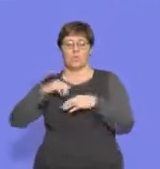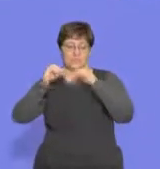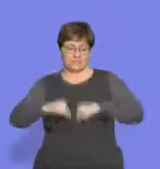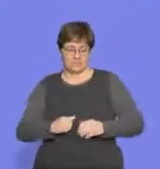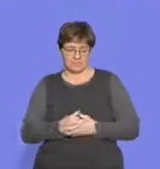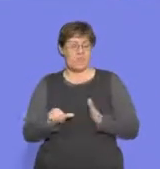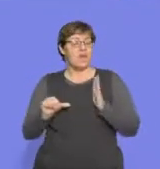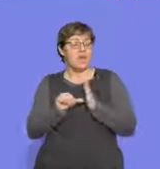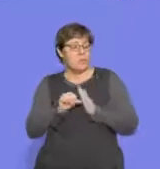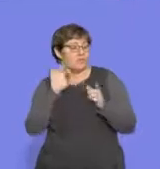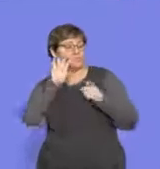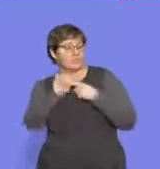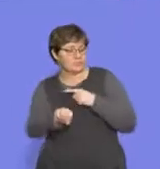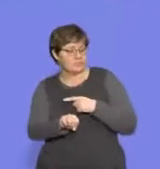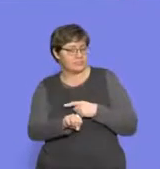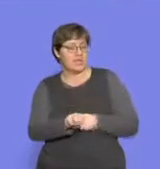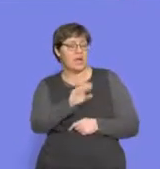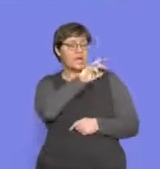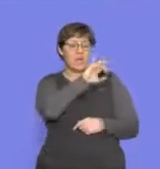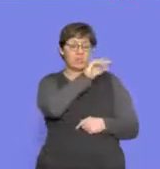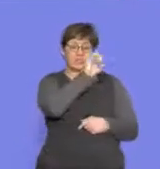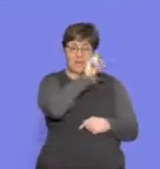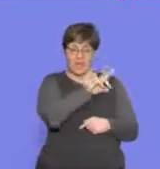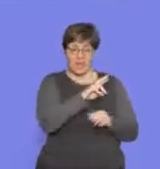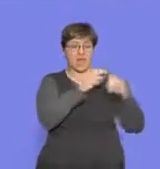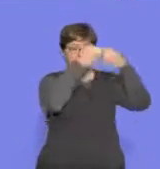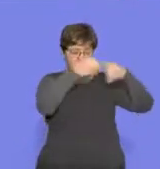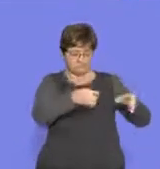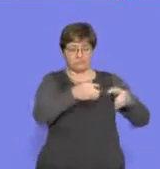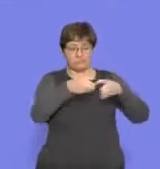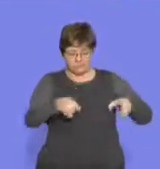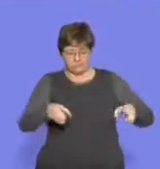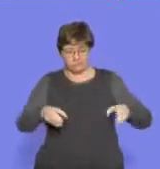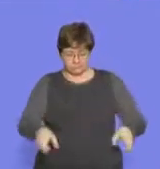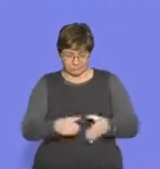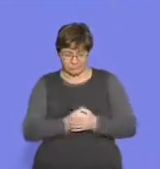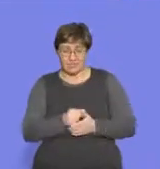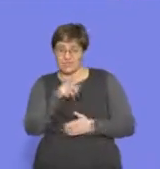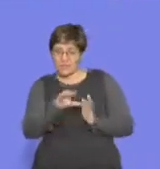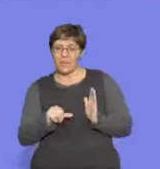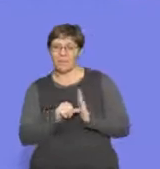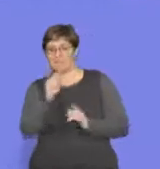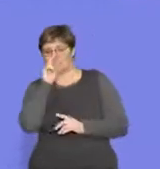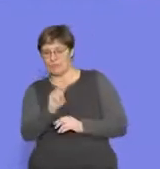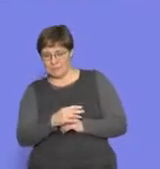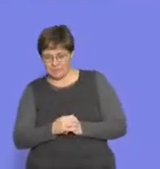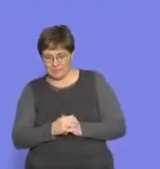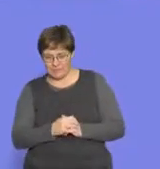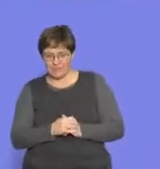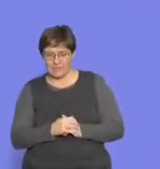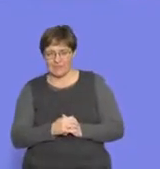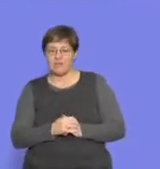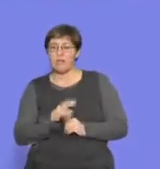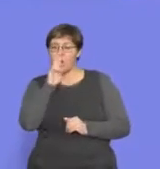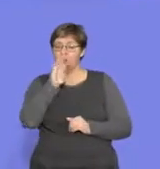It's important that we recognize that the biosphere is gradually broken up into smaller components, and that's essentially what we're looking at now. So we're going to